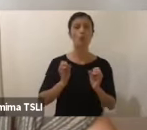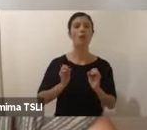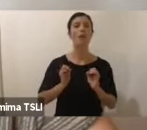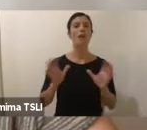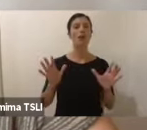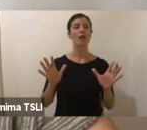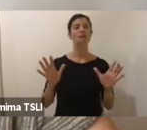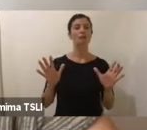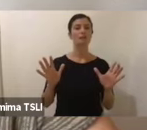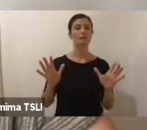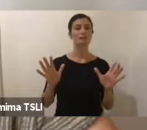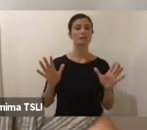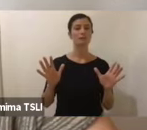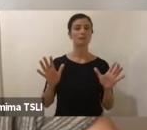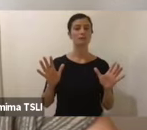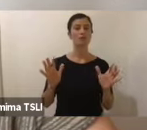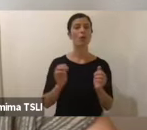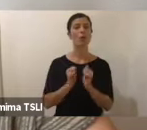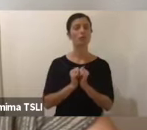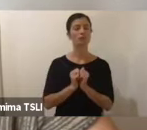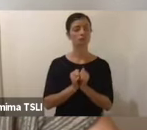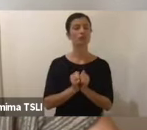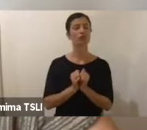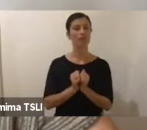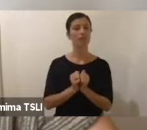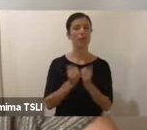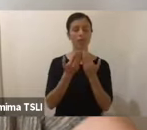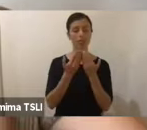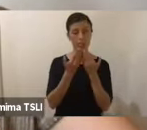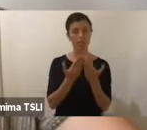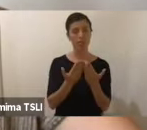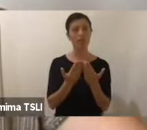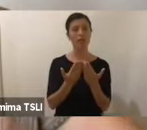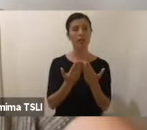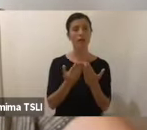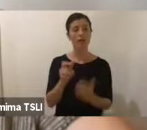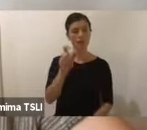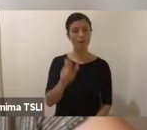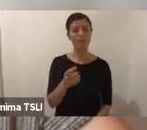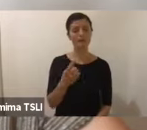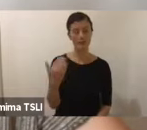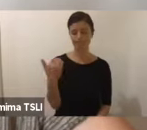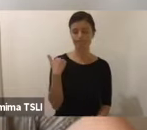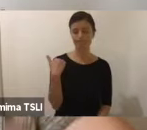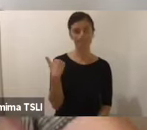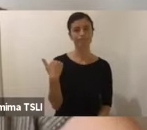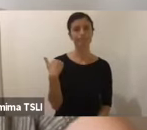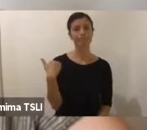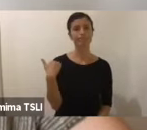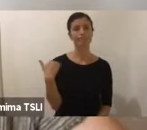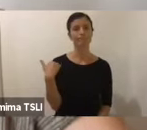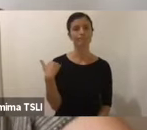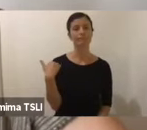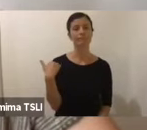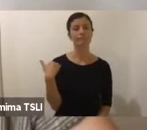without uh defensiveness uh even though defensiveness can be sometimes an immediate response but we have our